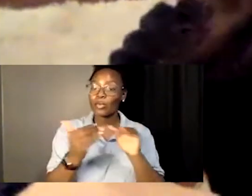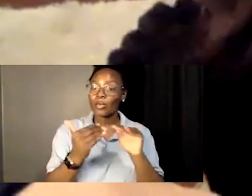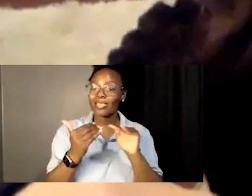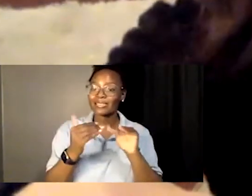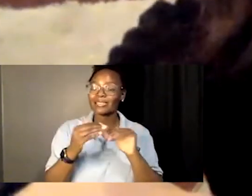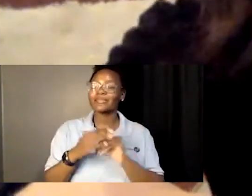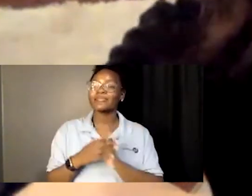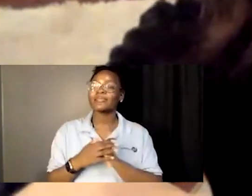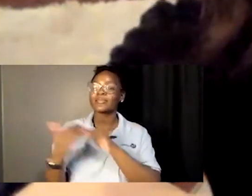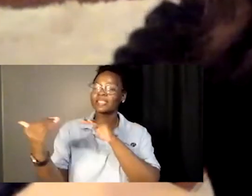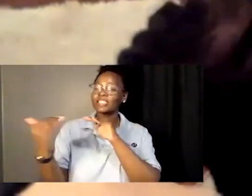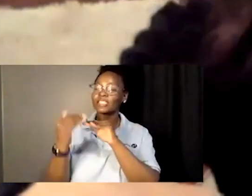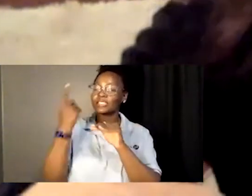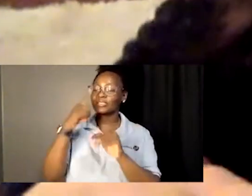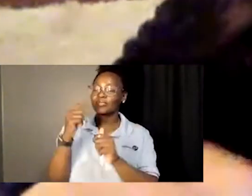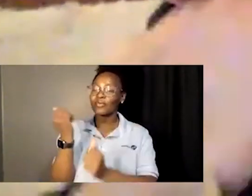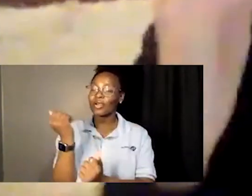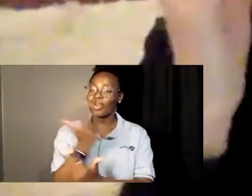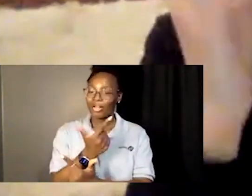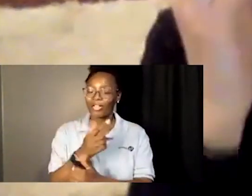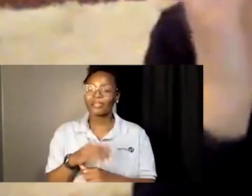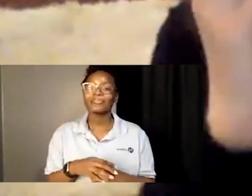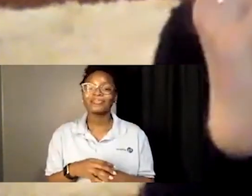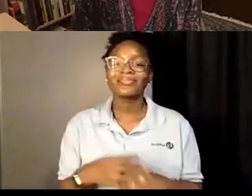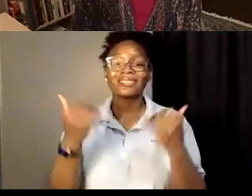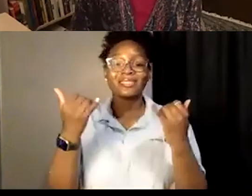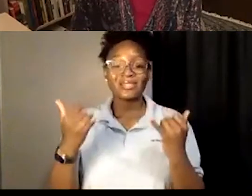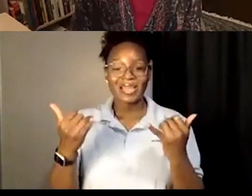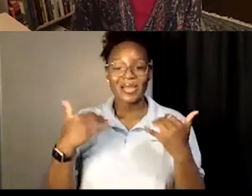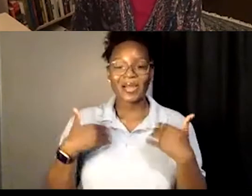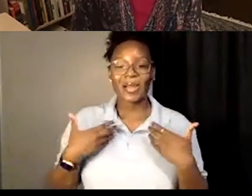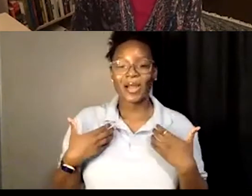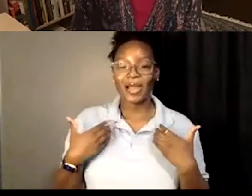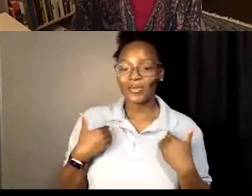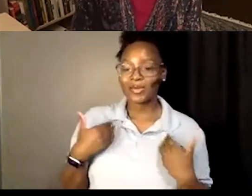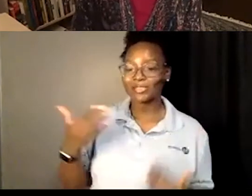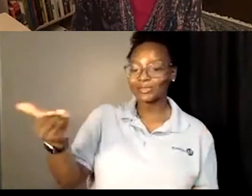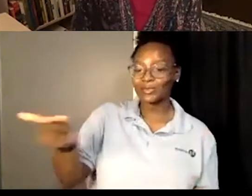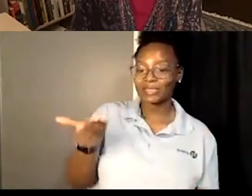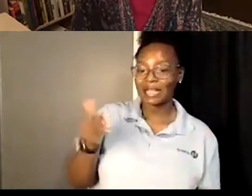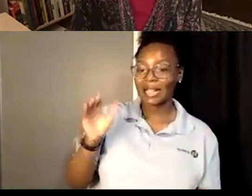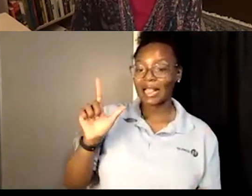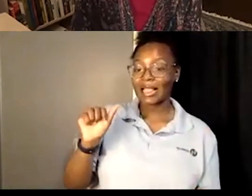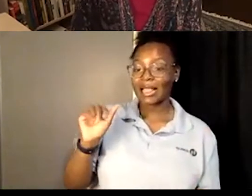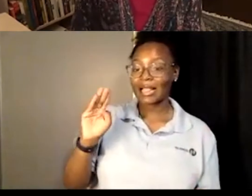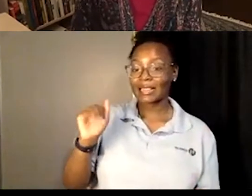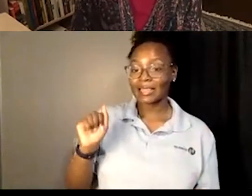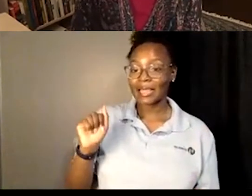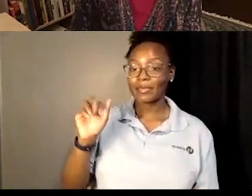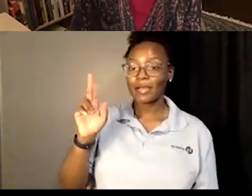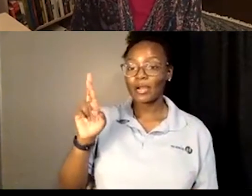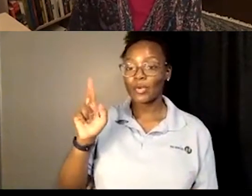It is now my pleasure to introduce my co-chair, Lema Rimawi, who will take it from here.